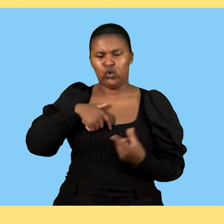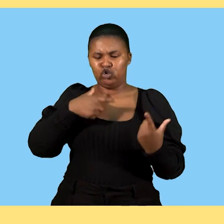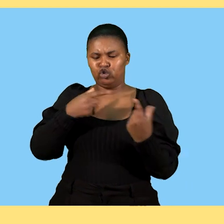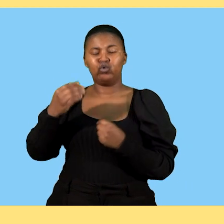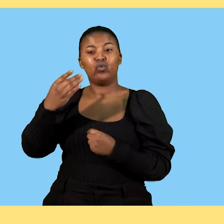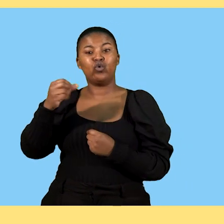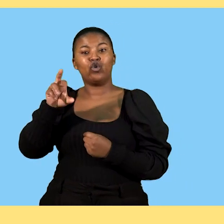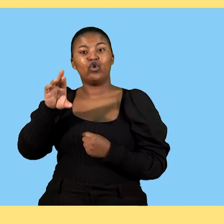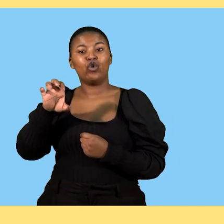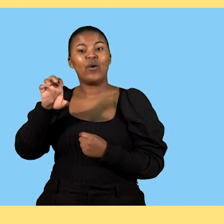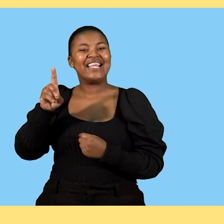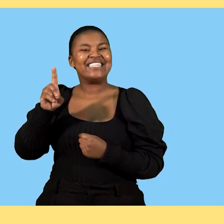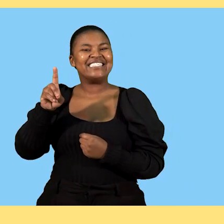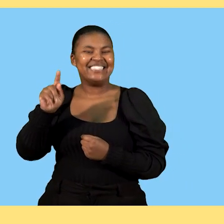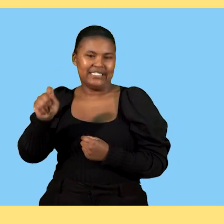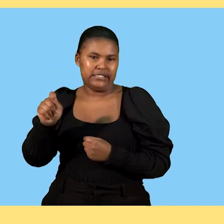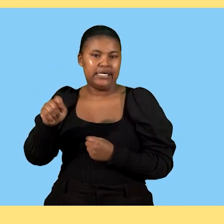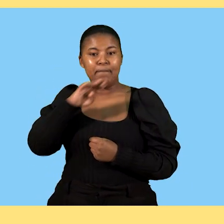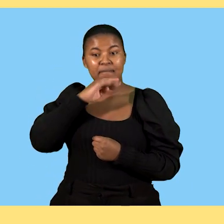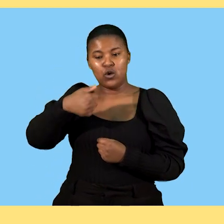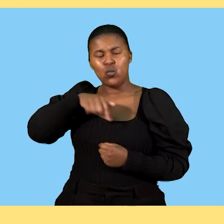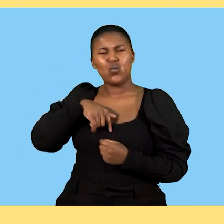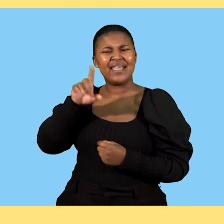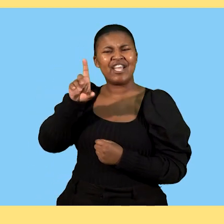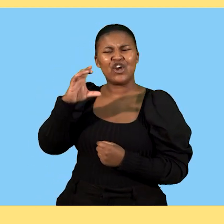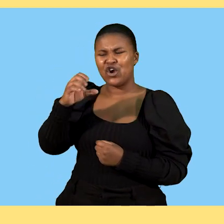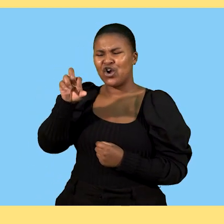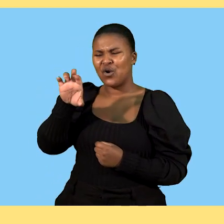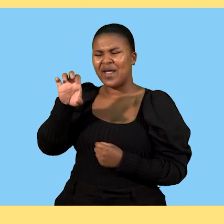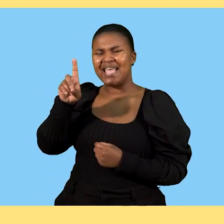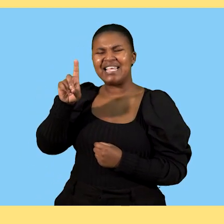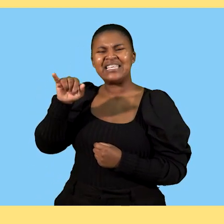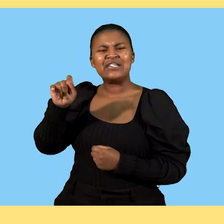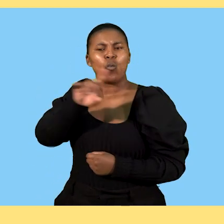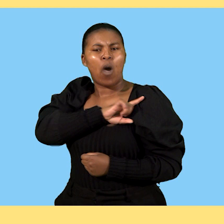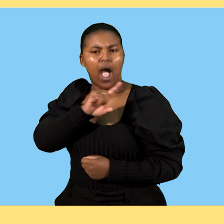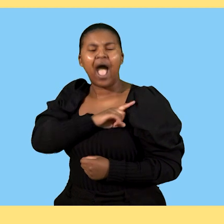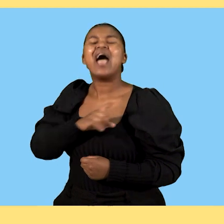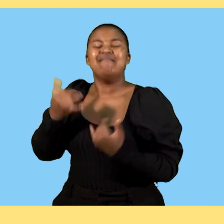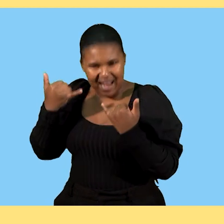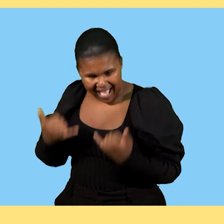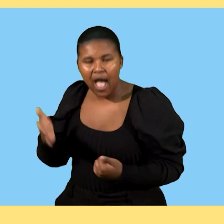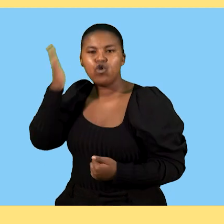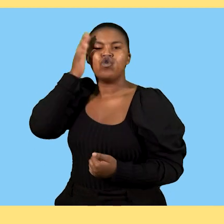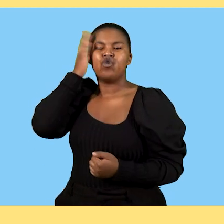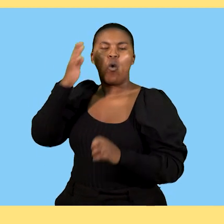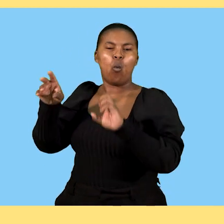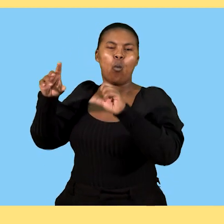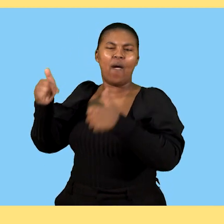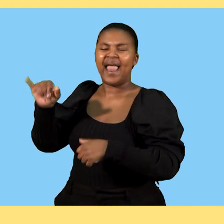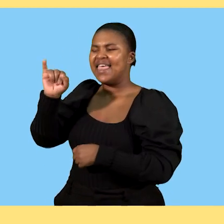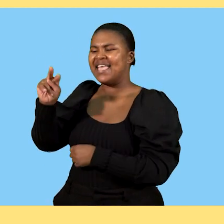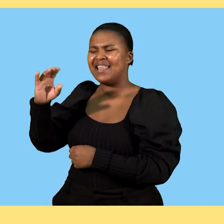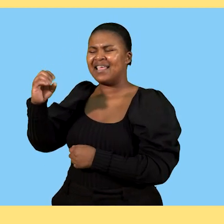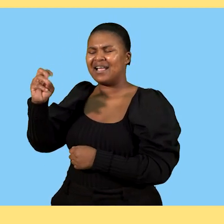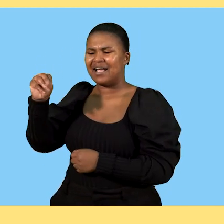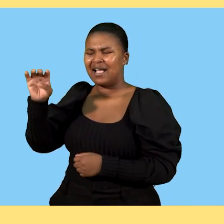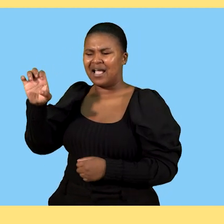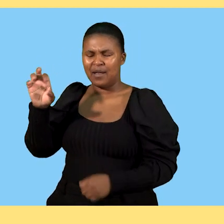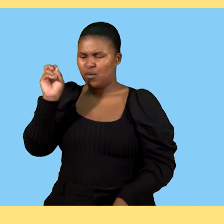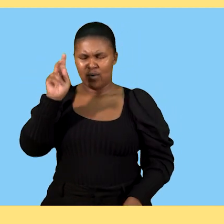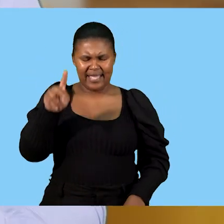is now an income account. So we credit it with bank, and we say 250. Someone is asking,